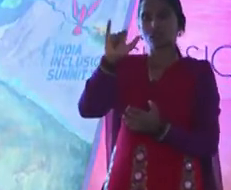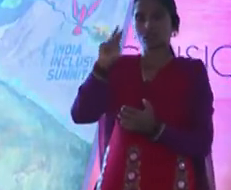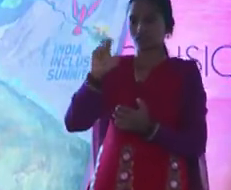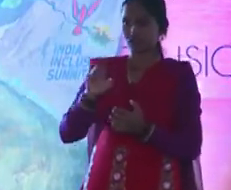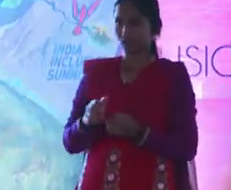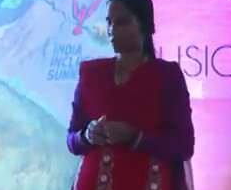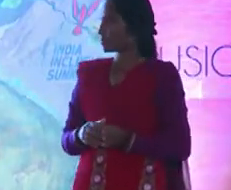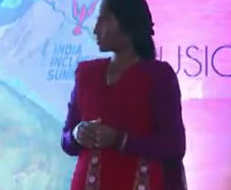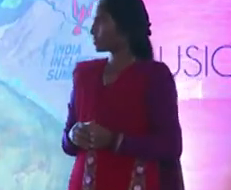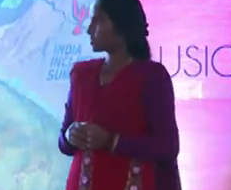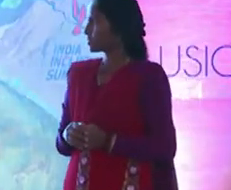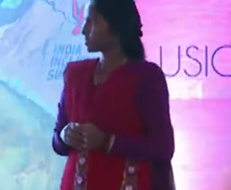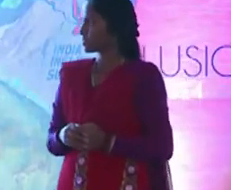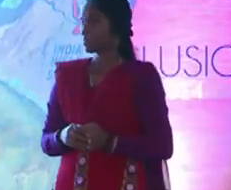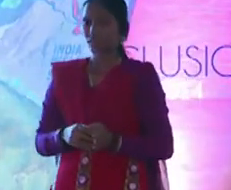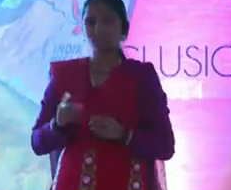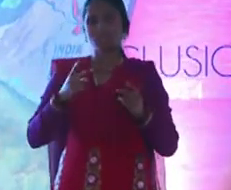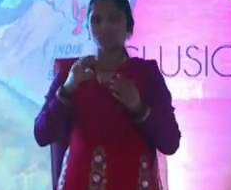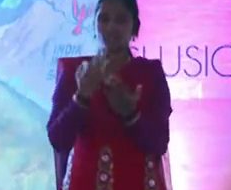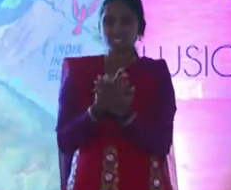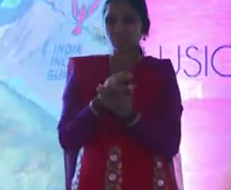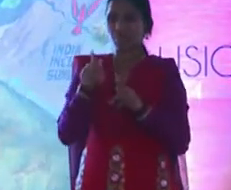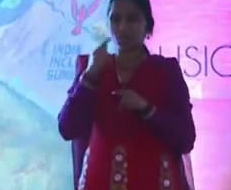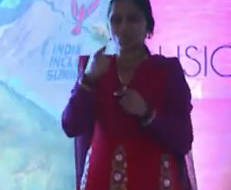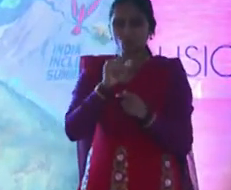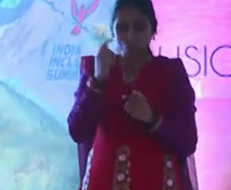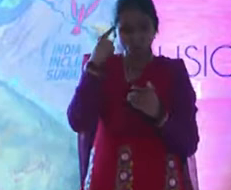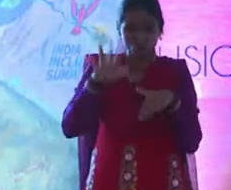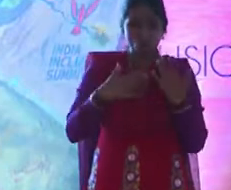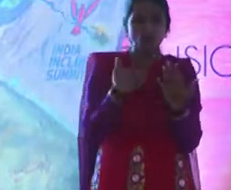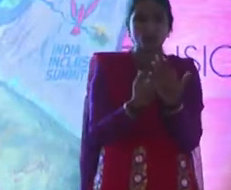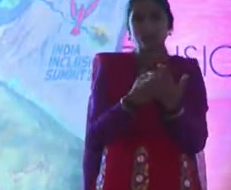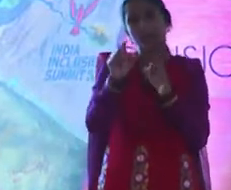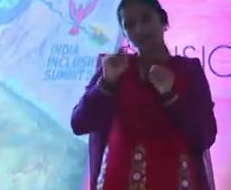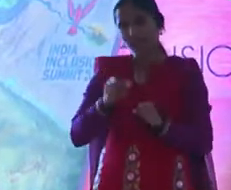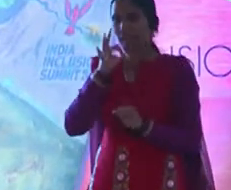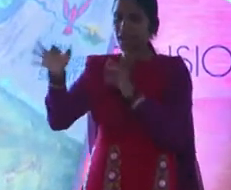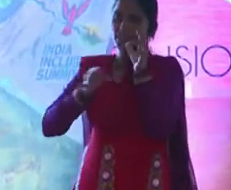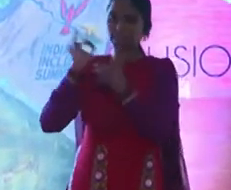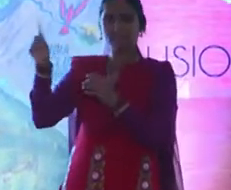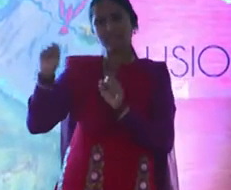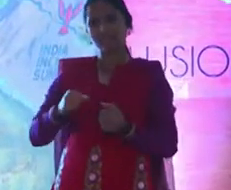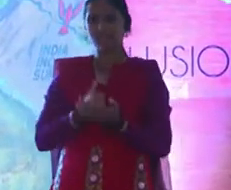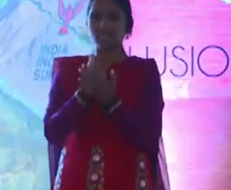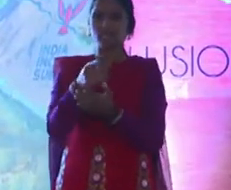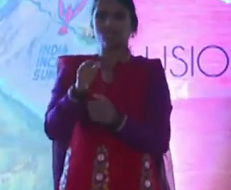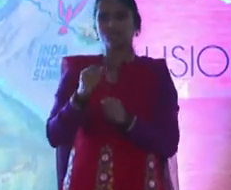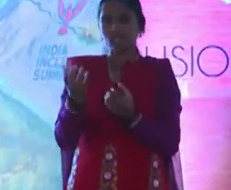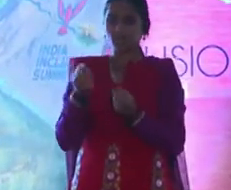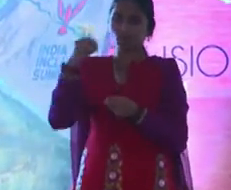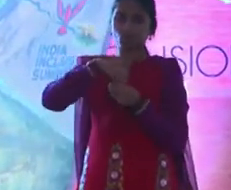to apply online and there are facilitators, there are people who are in this area, they could also help us to get the beneficiaries.